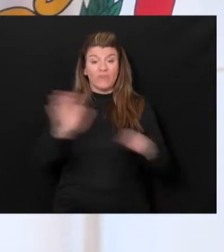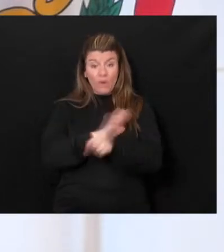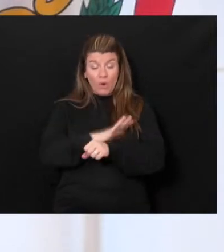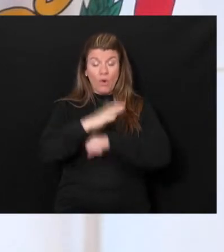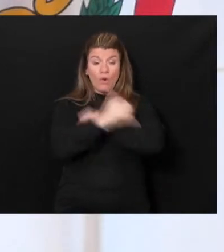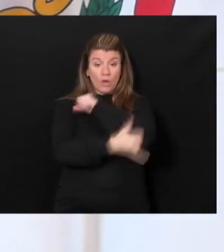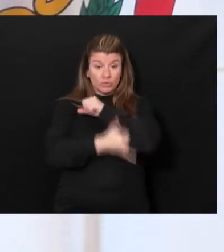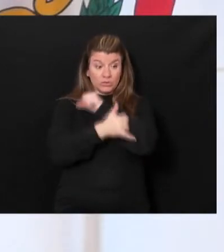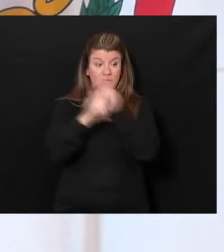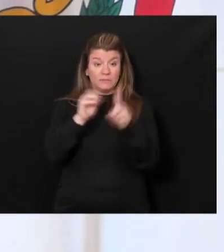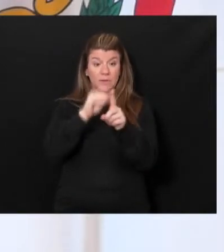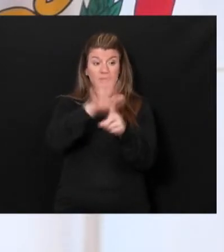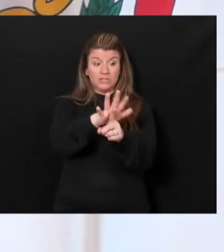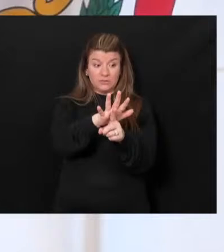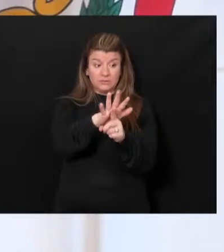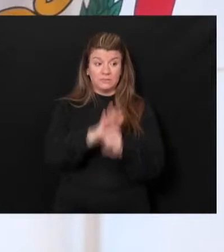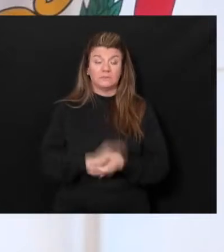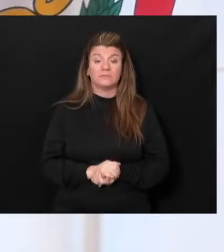country population.